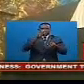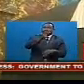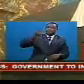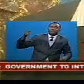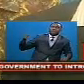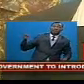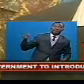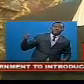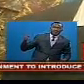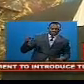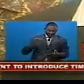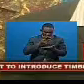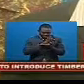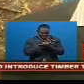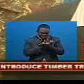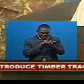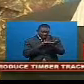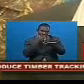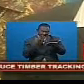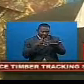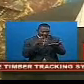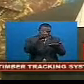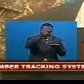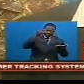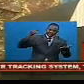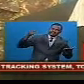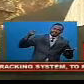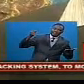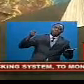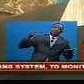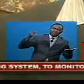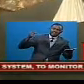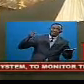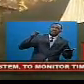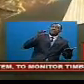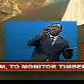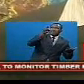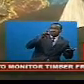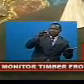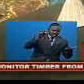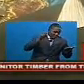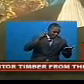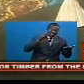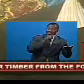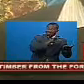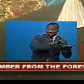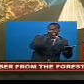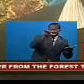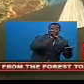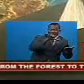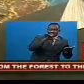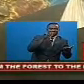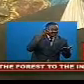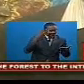We are no more depending only upon the documentation. The documents are submitted, we examine the documents, and after that we cite